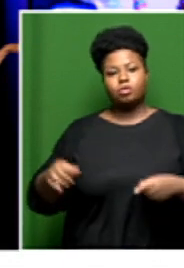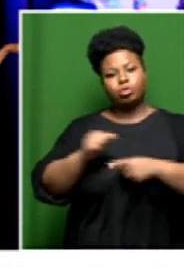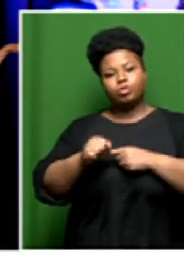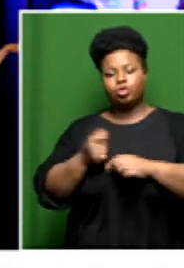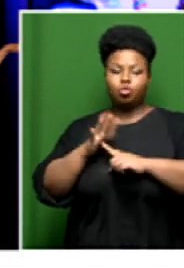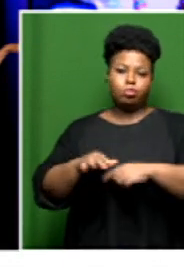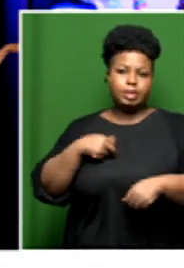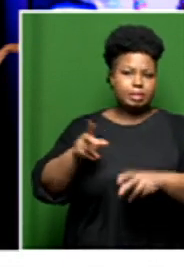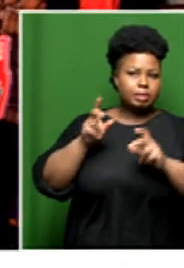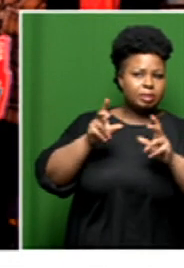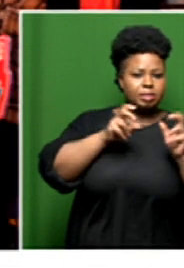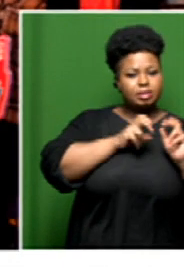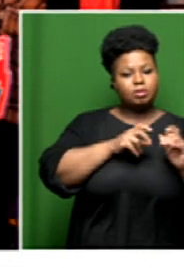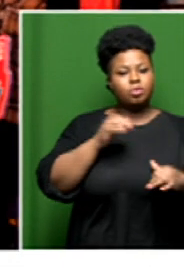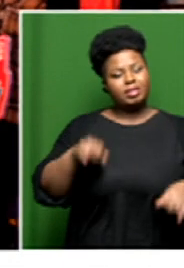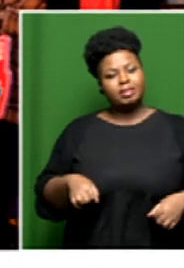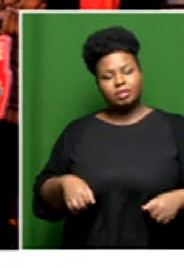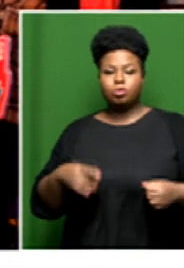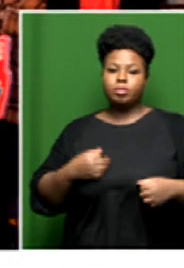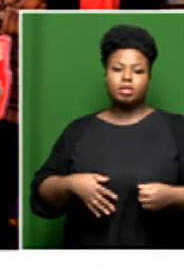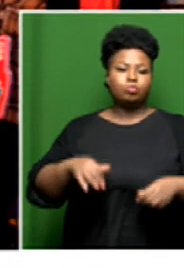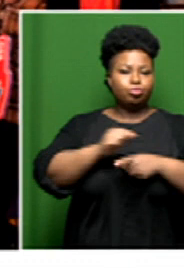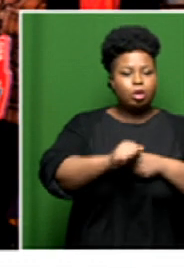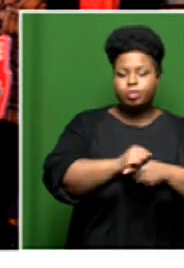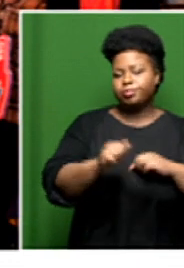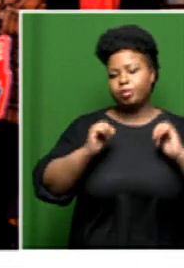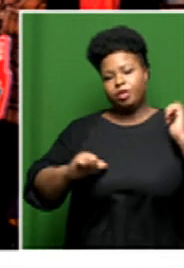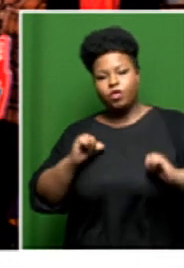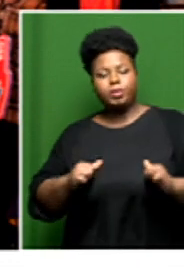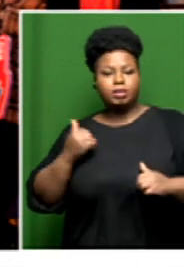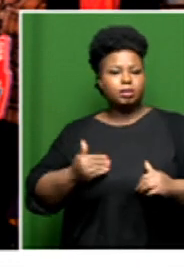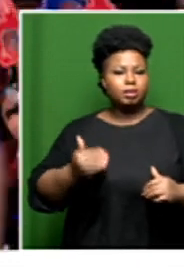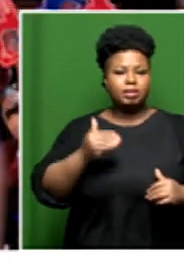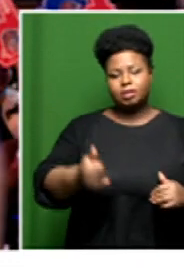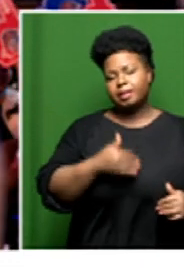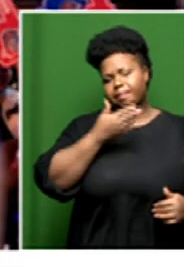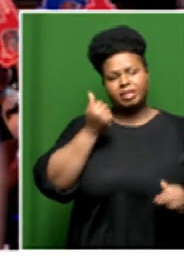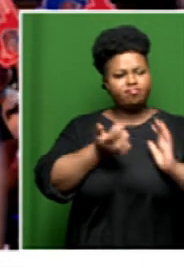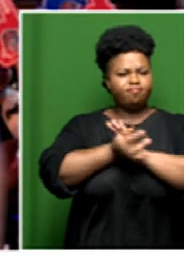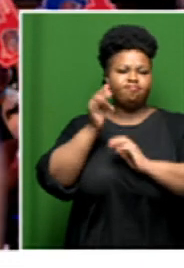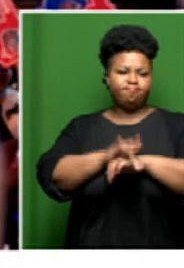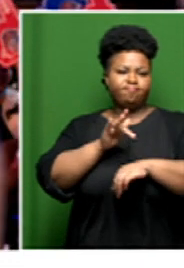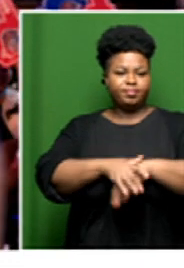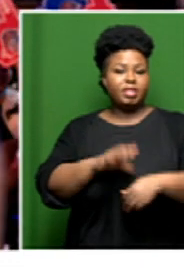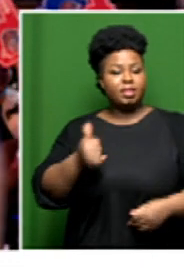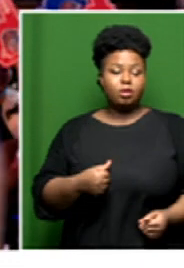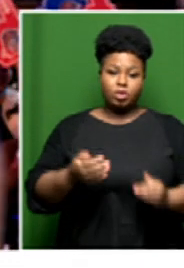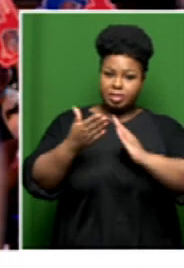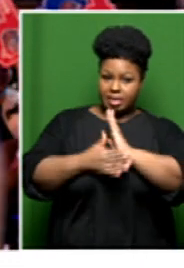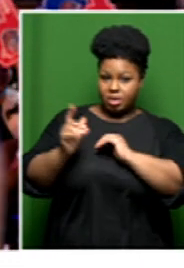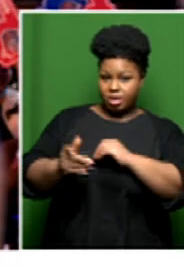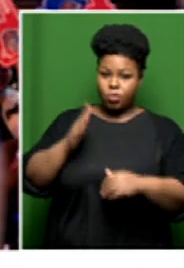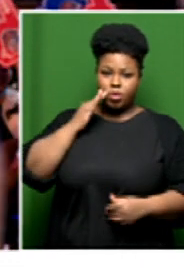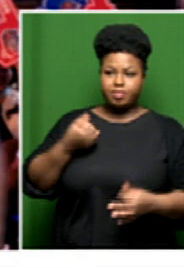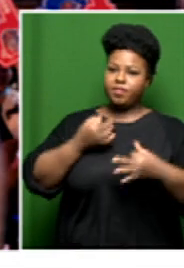I've been taking advantage of it. So I've been in rehearsals, performing every routine as best of my ability. And then on the side, when